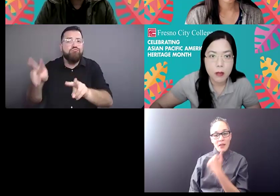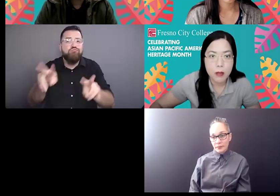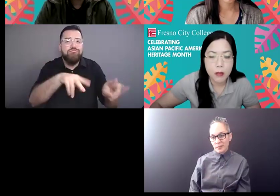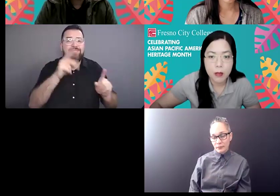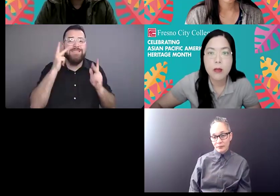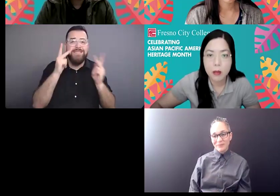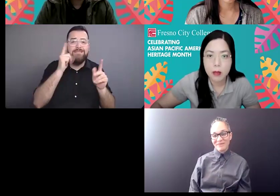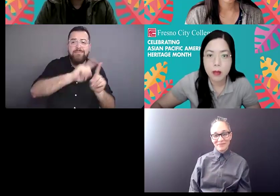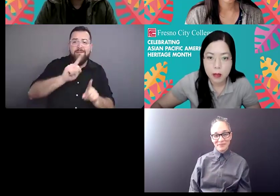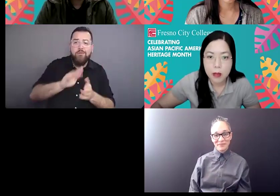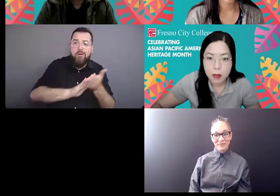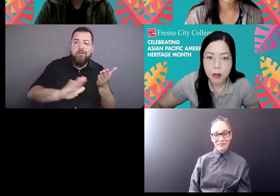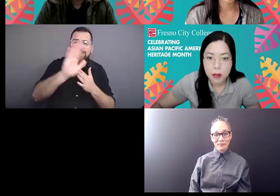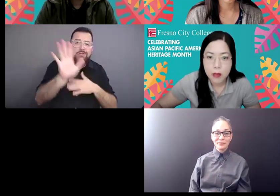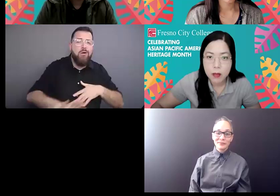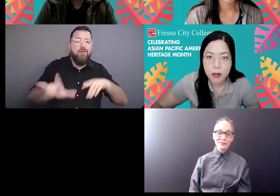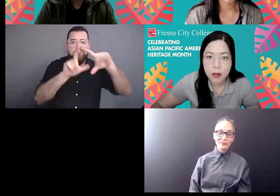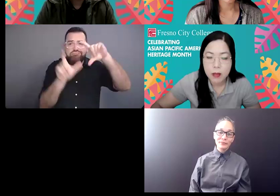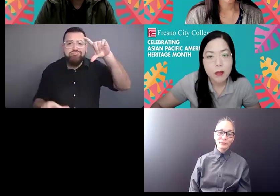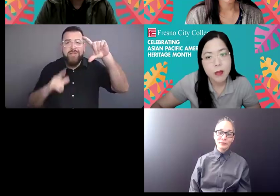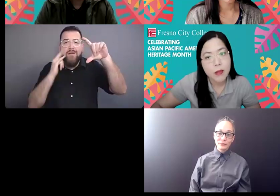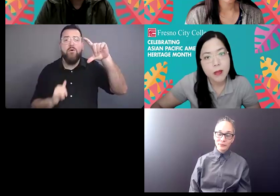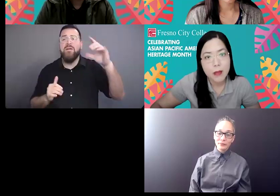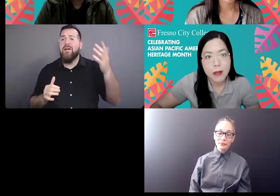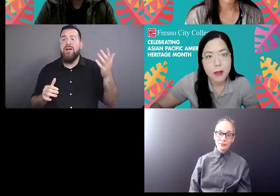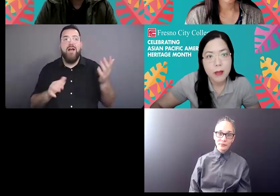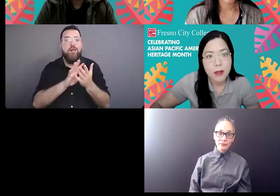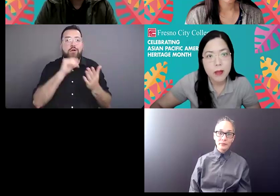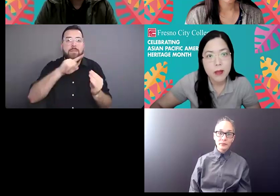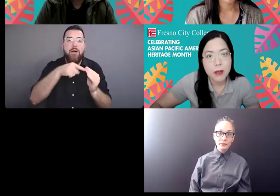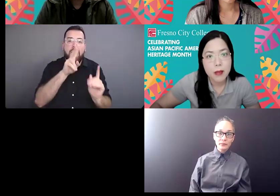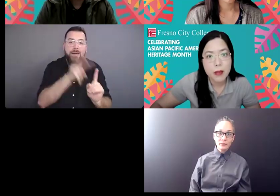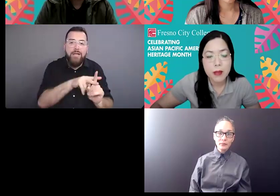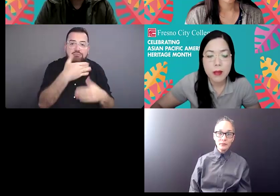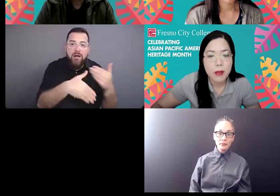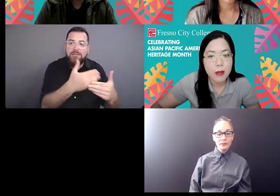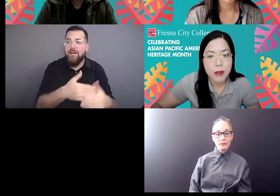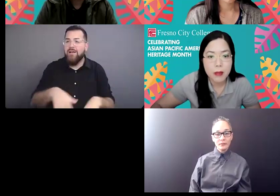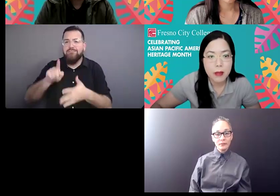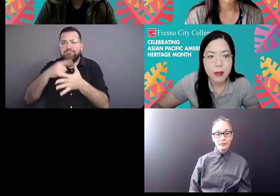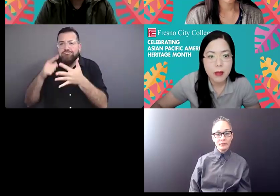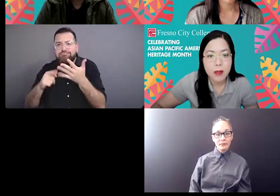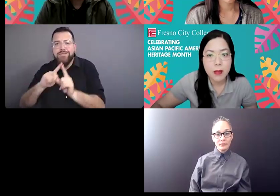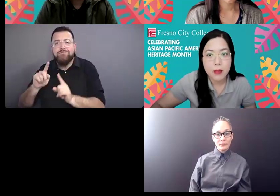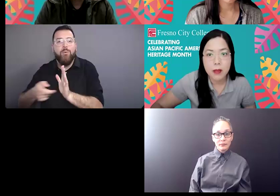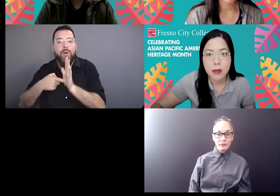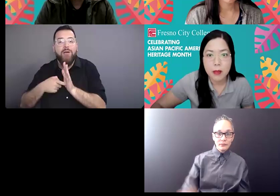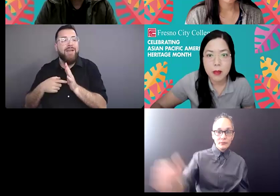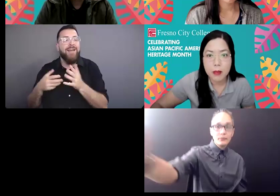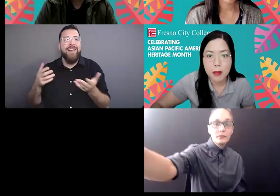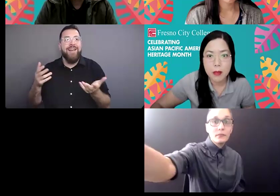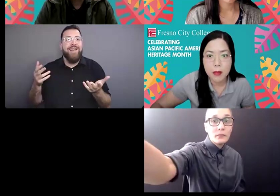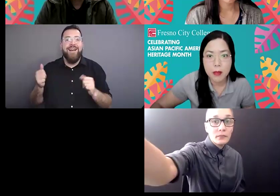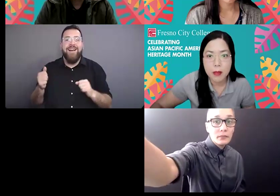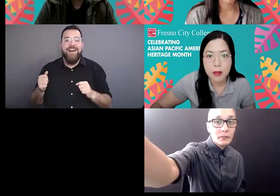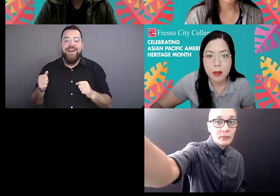and the UCs. I learned more about the application process, the requirements. And this was all, you know, because